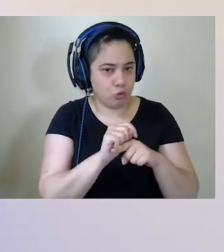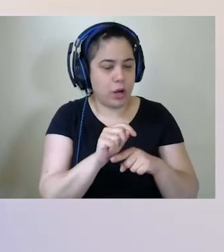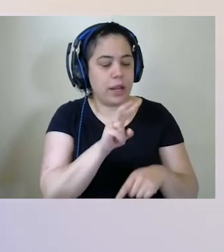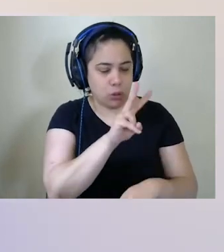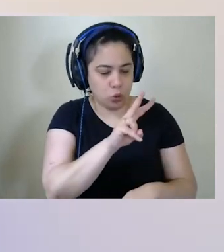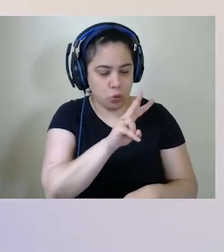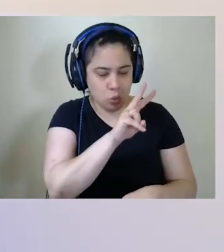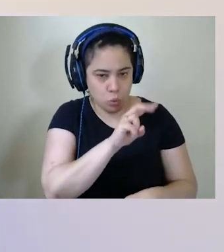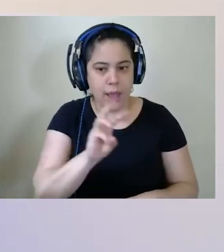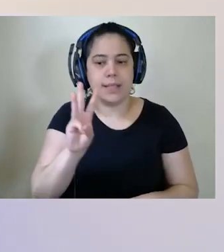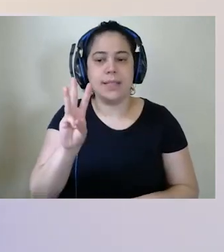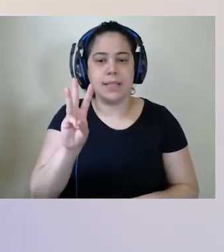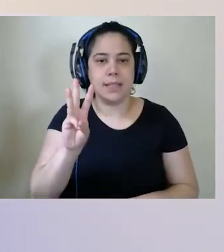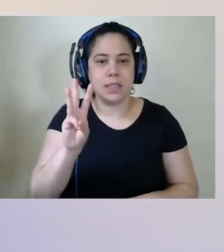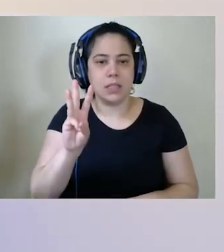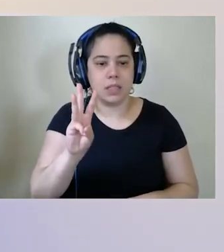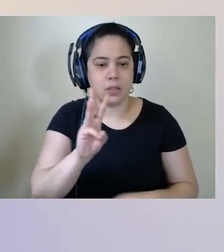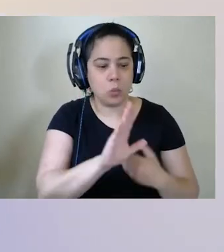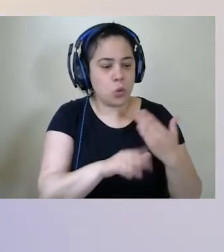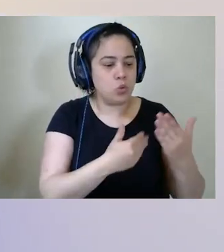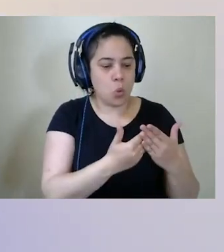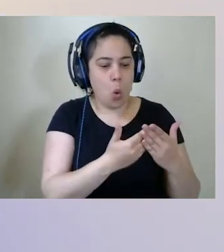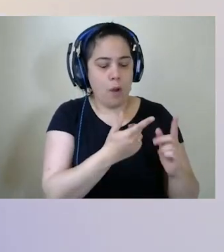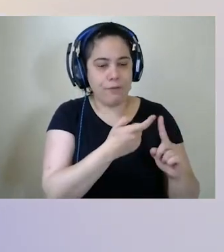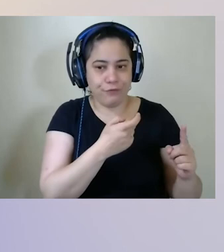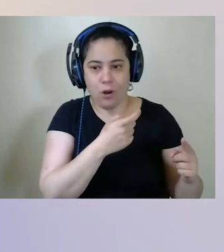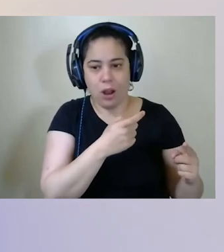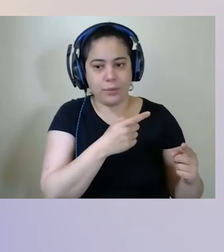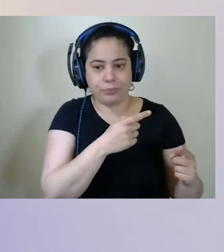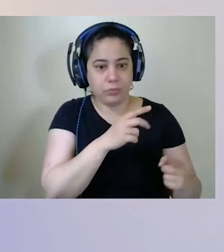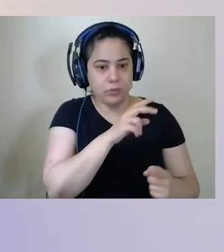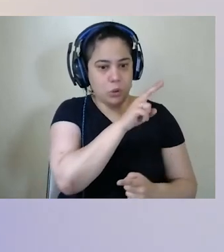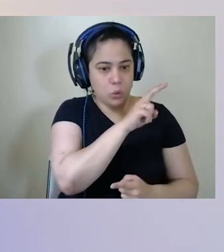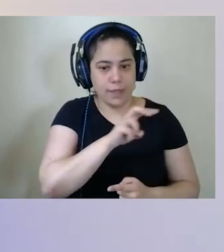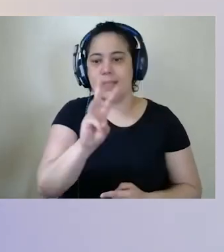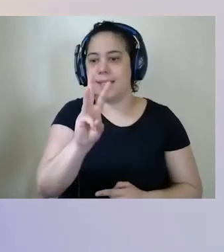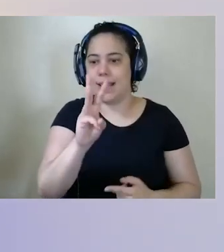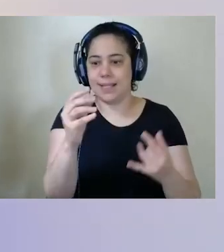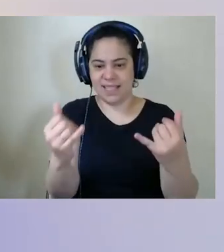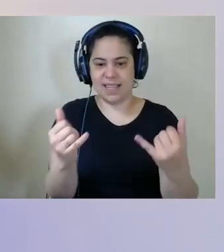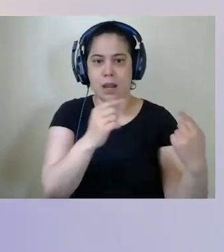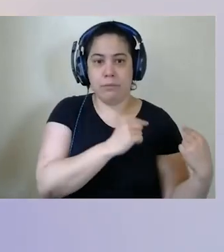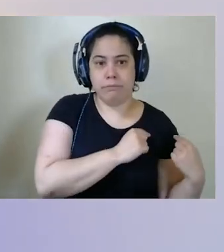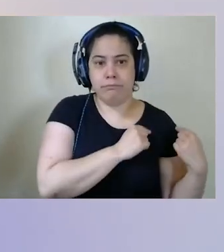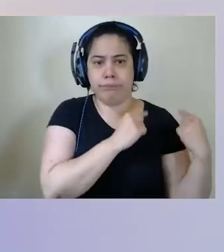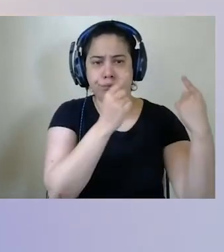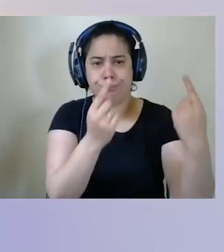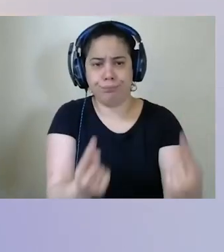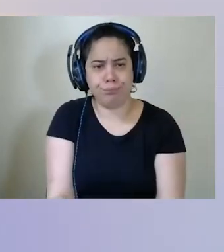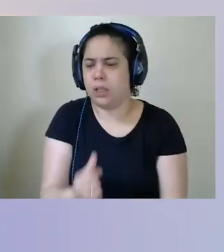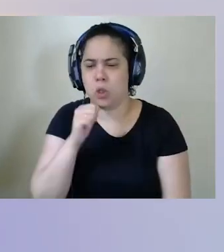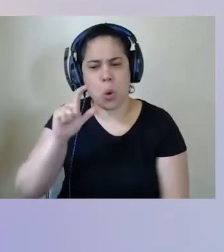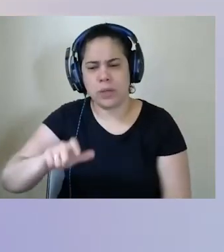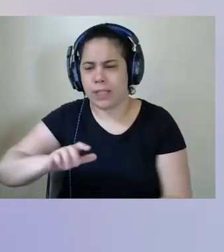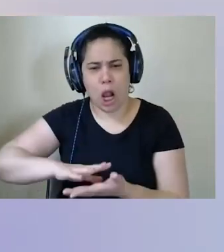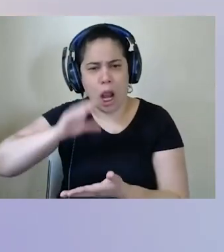this has all been since 2006. So you won't have to learn it. You will